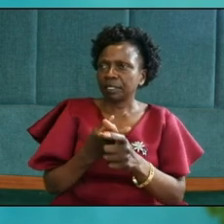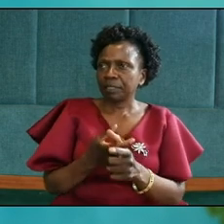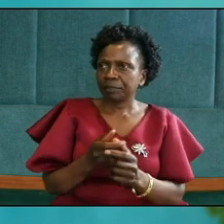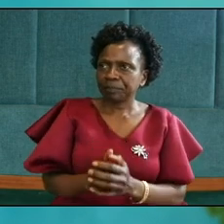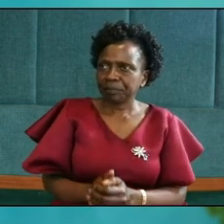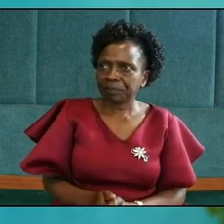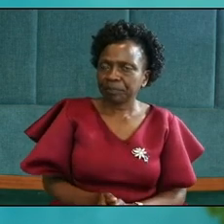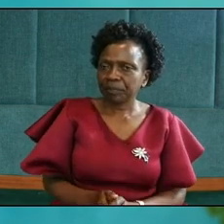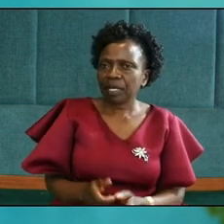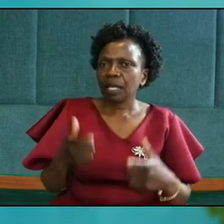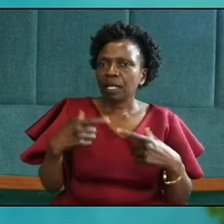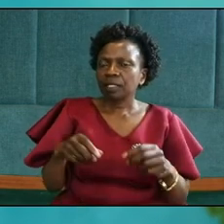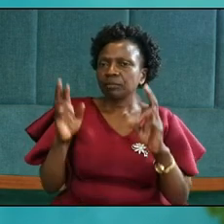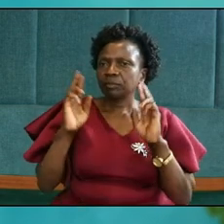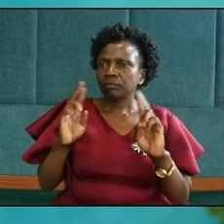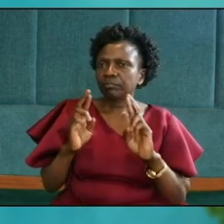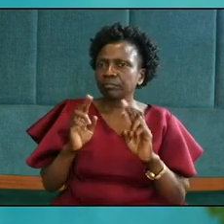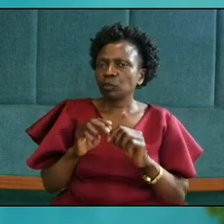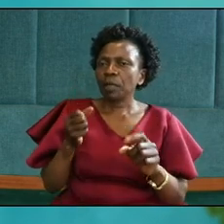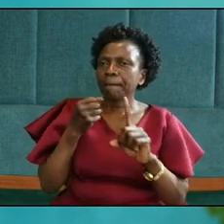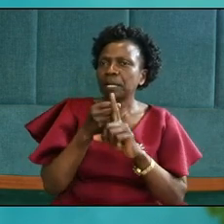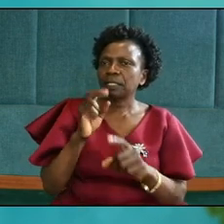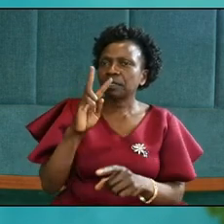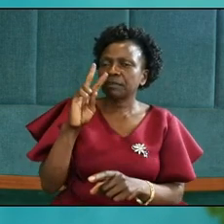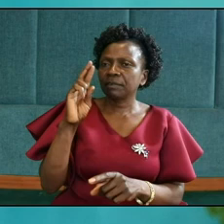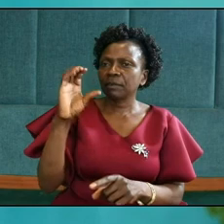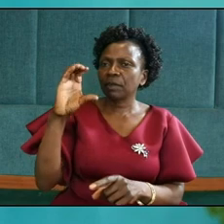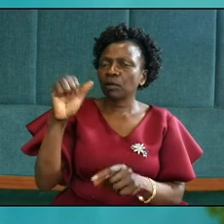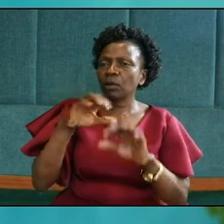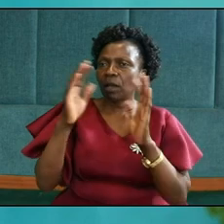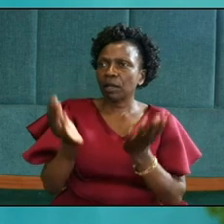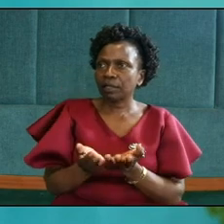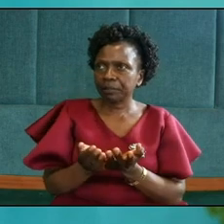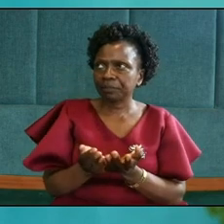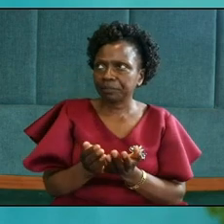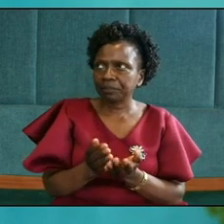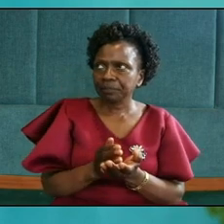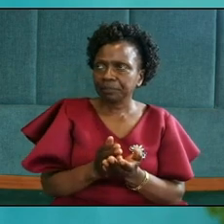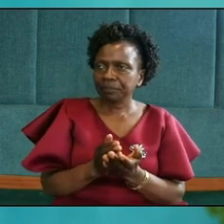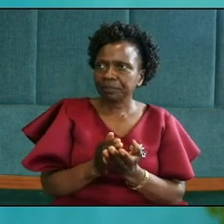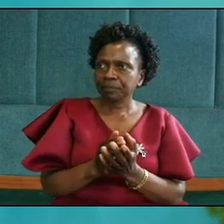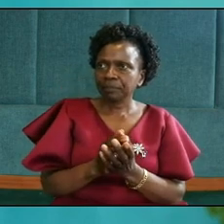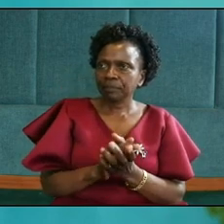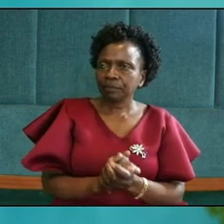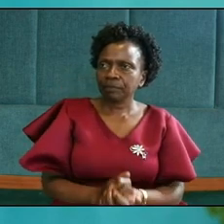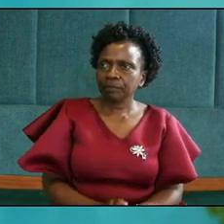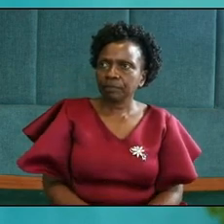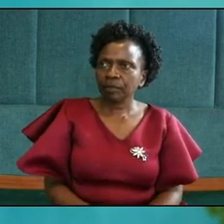Christians to impact the Vuca world. Let us be relevantly trained to function out there.